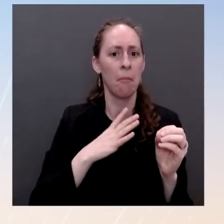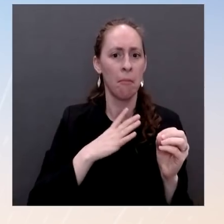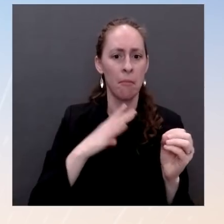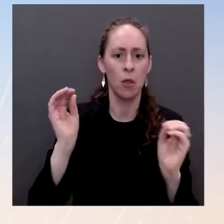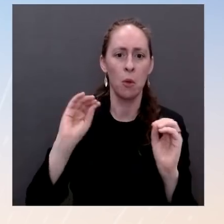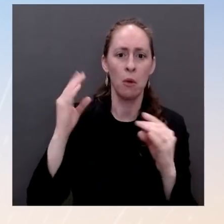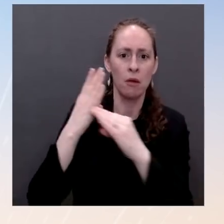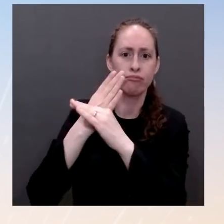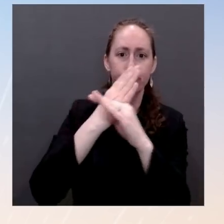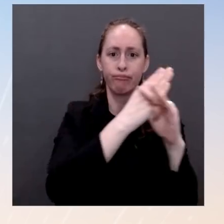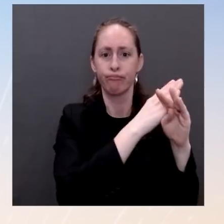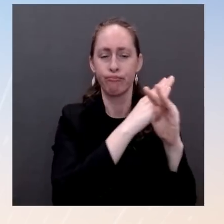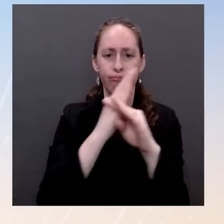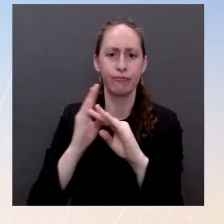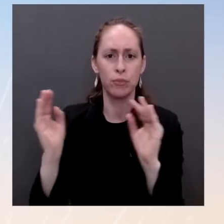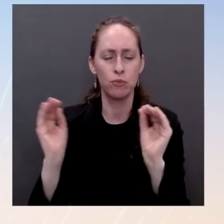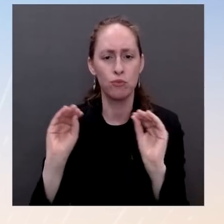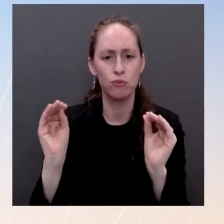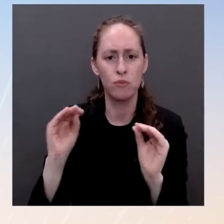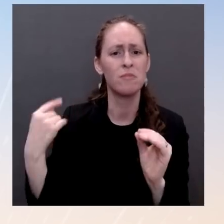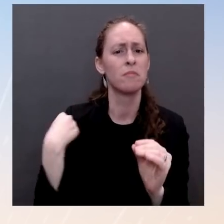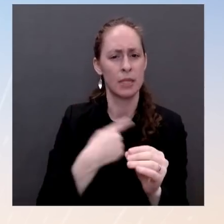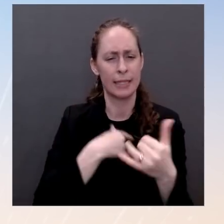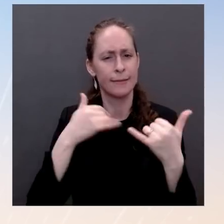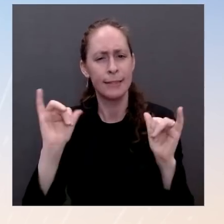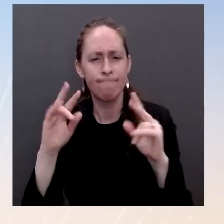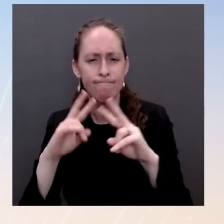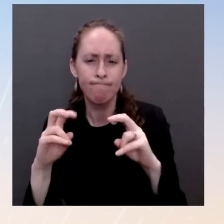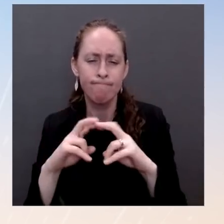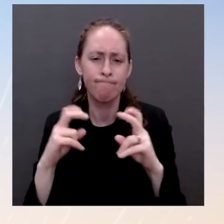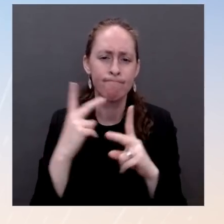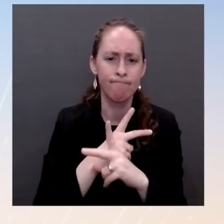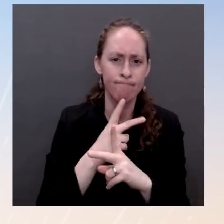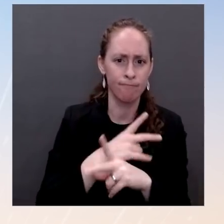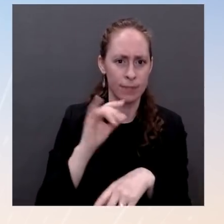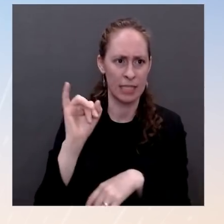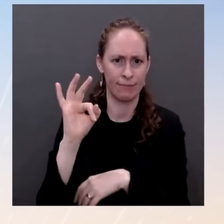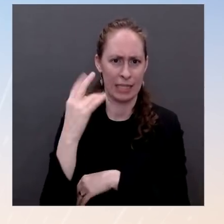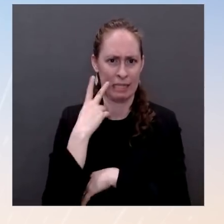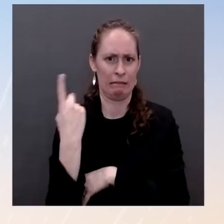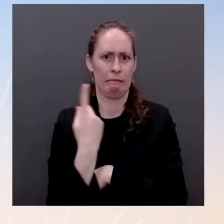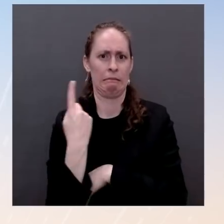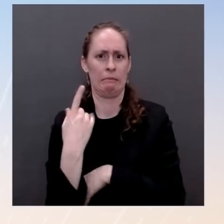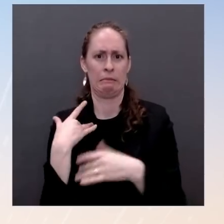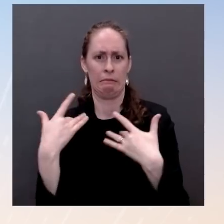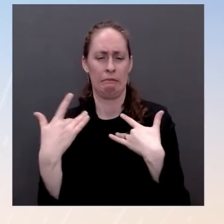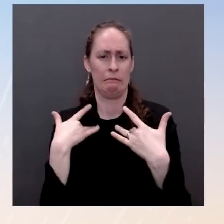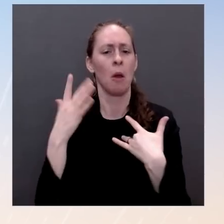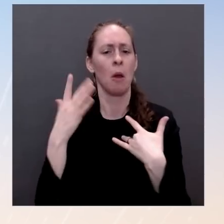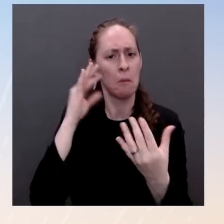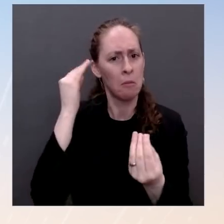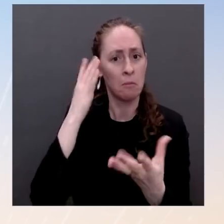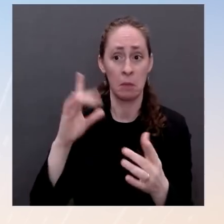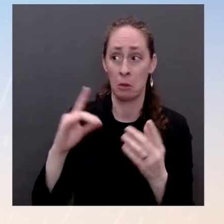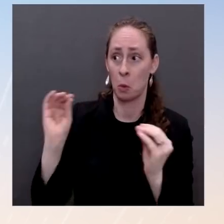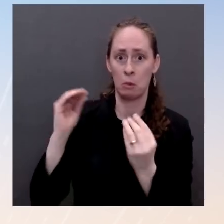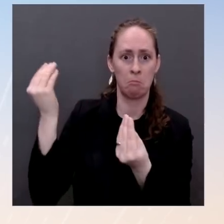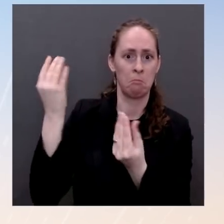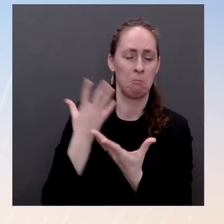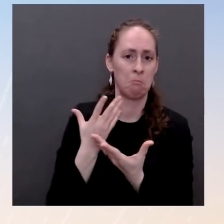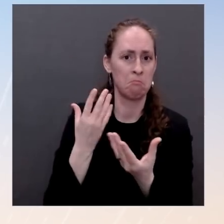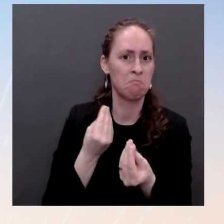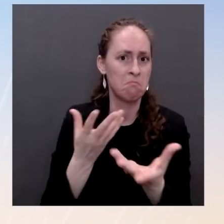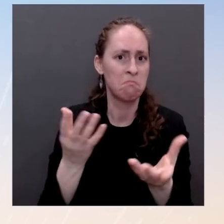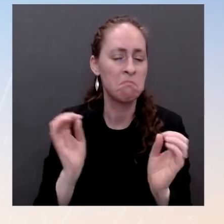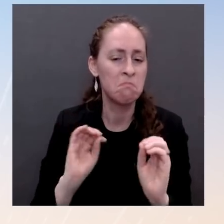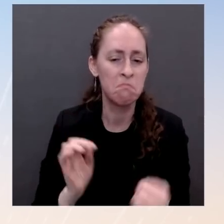impacts or any security impacts, but I don't have anything to preview for you. Go ahead. Thanks, Jen. I wanted to ask, back to the Supreme